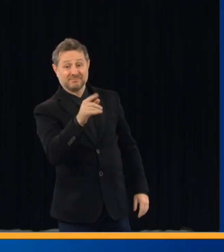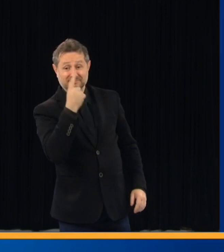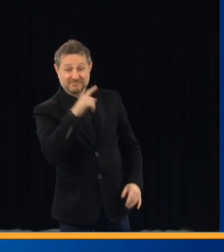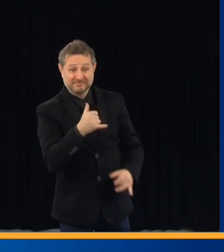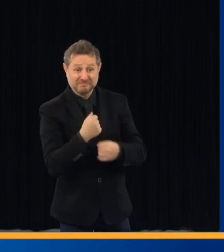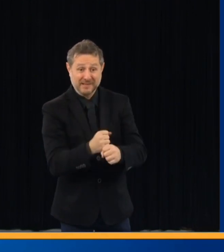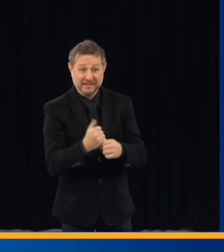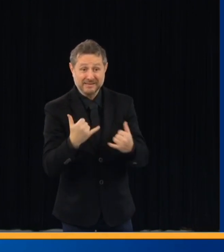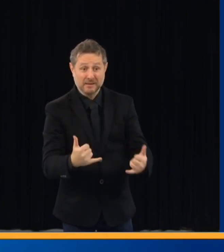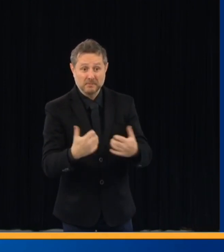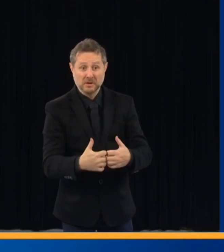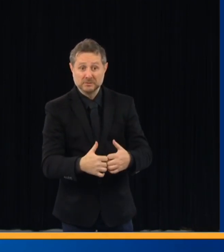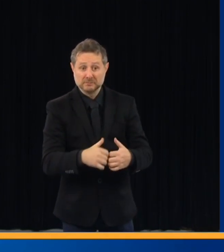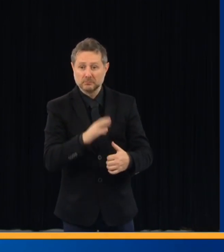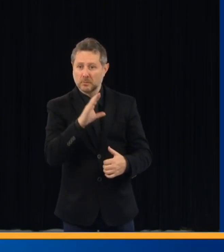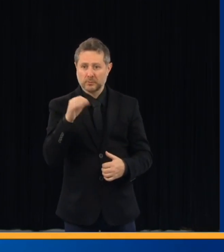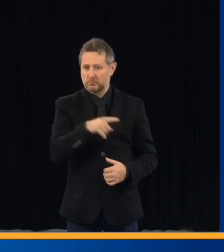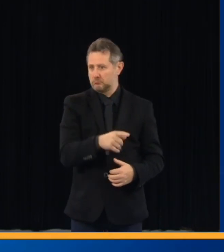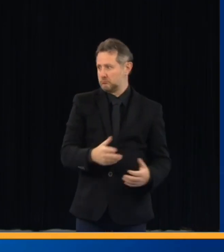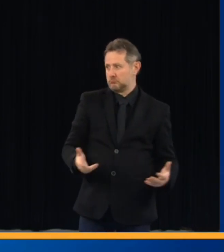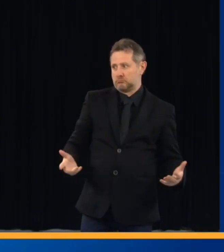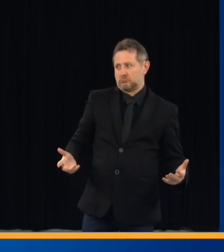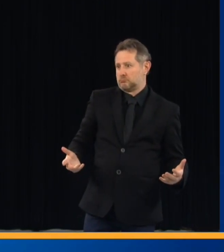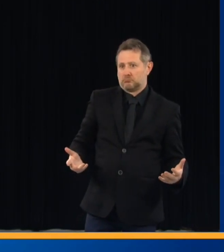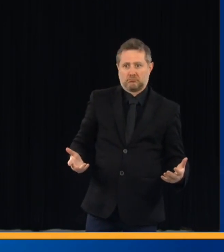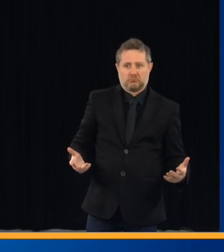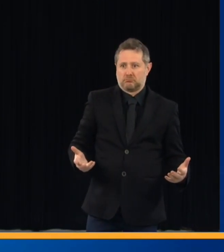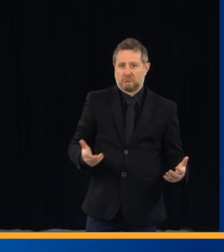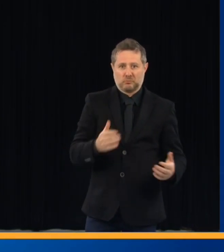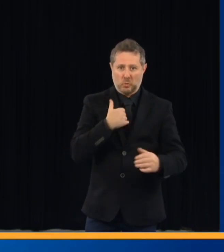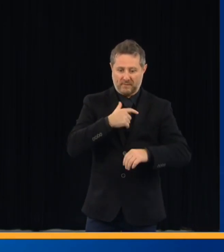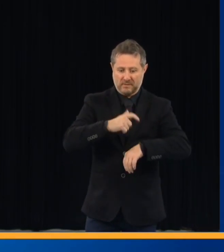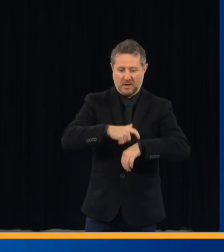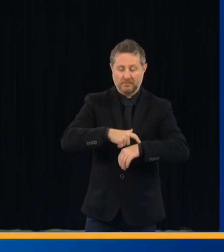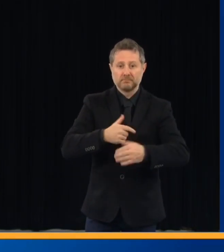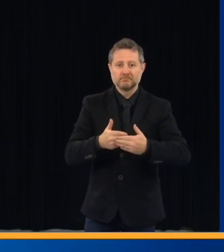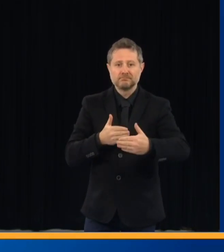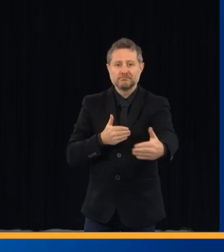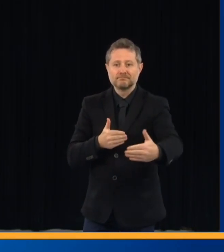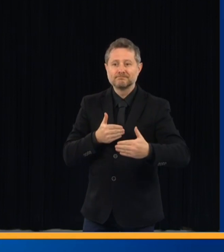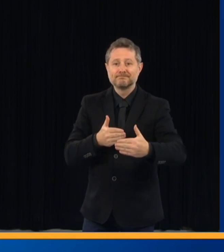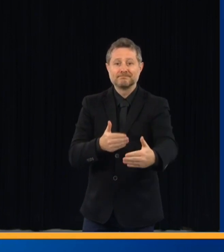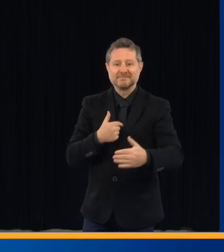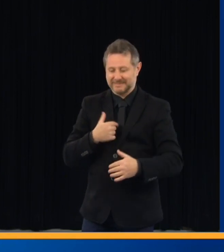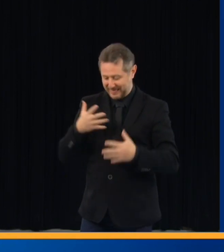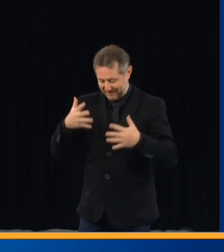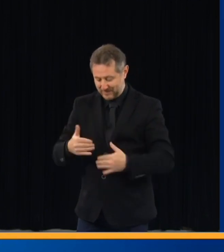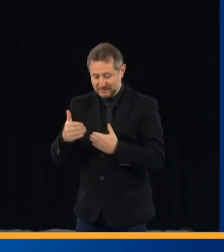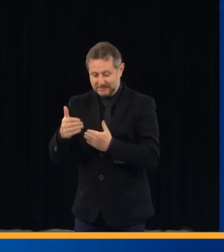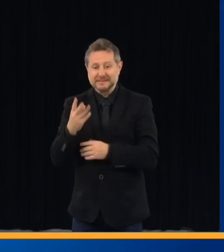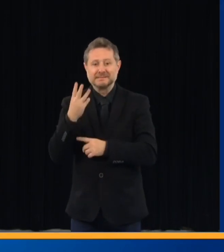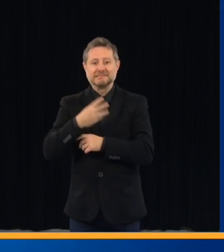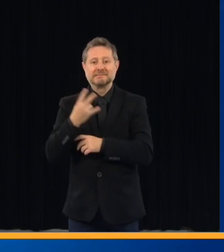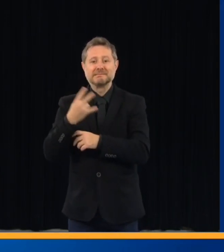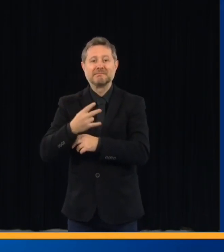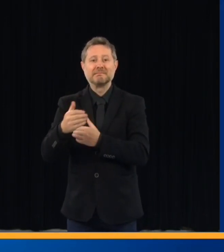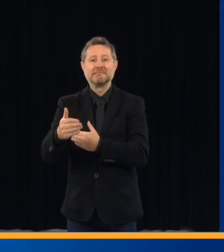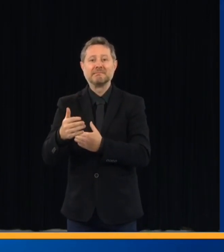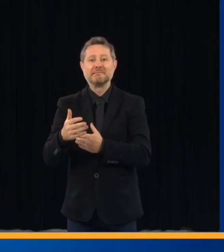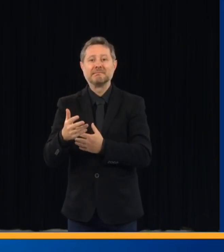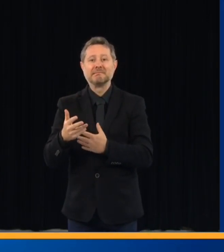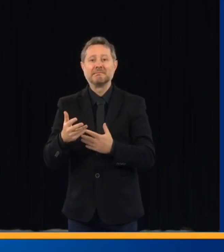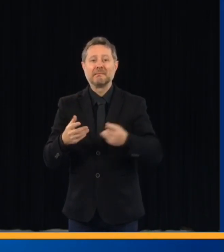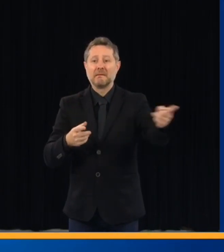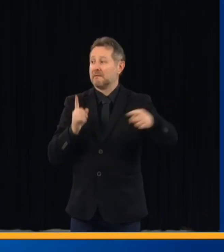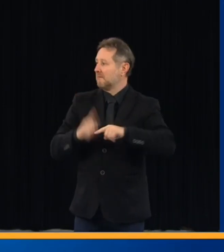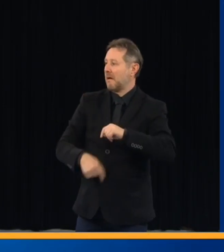in any way that would work for our time frame. You look at our time frame, 7 days to 30 days. No one is going to be able to make a